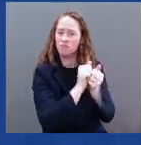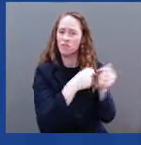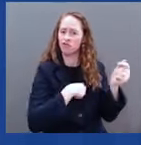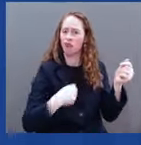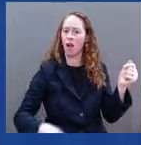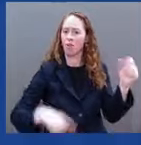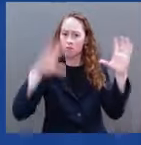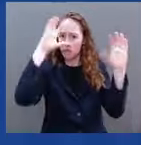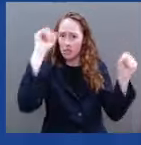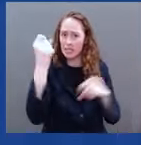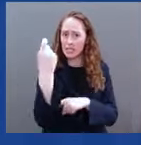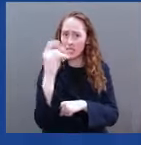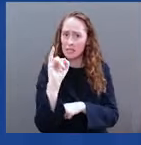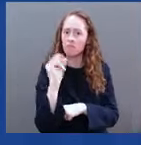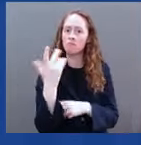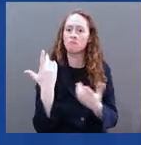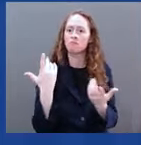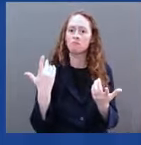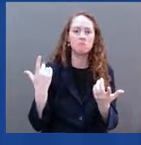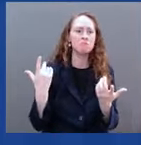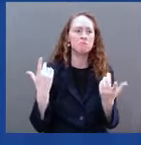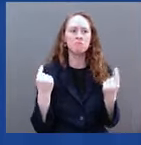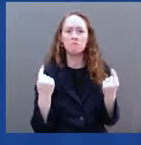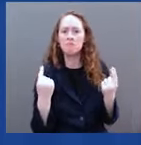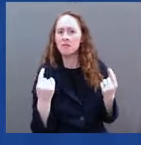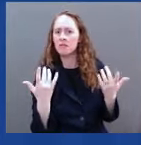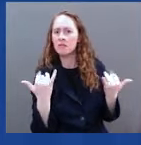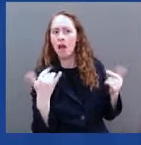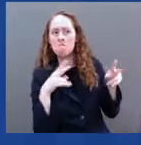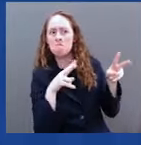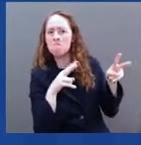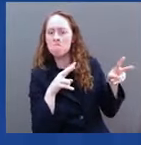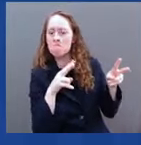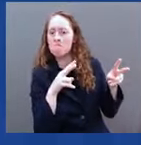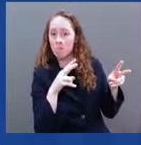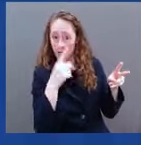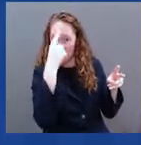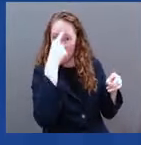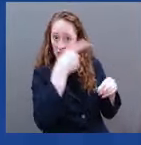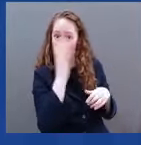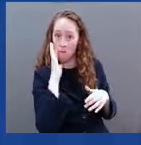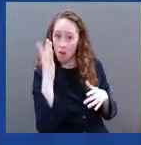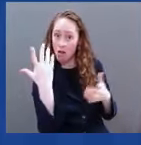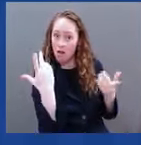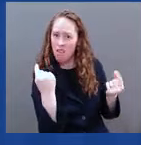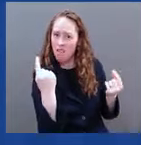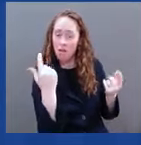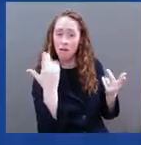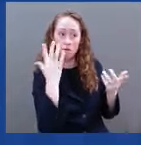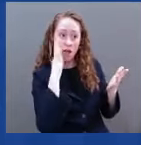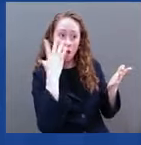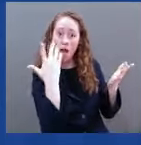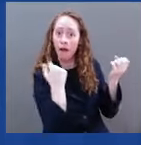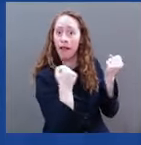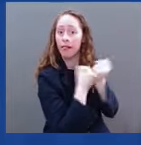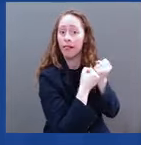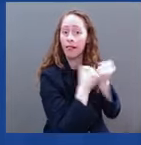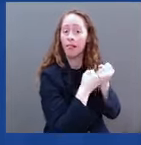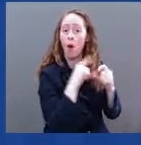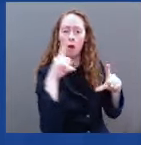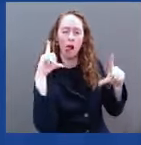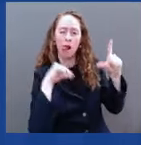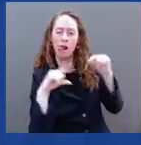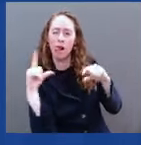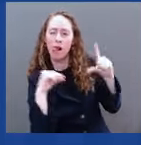believe whether they will intervene and help Russia either with the sale of arms or the provision of supplies to support this war